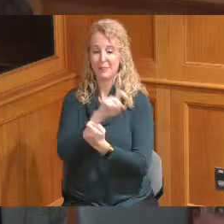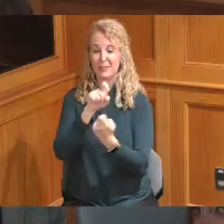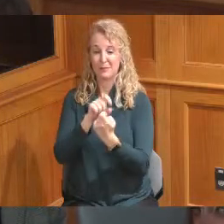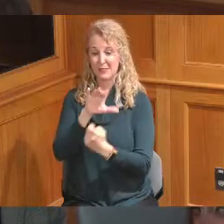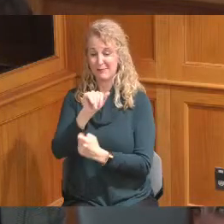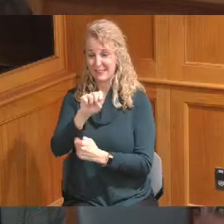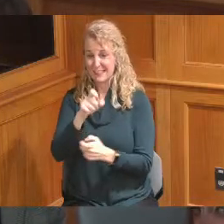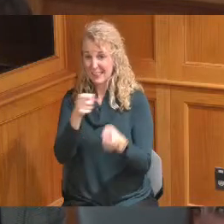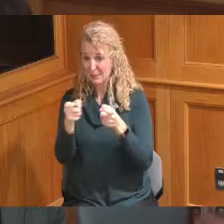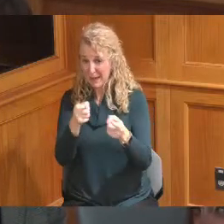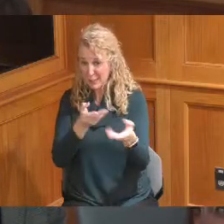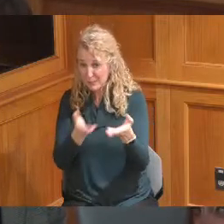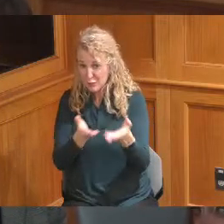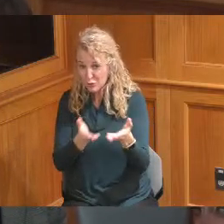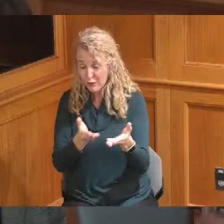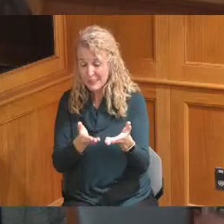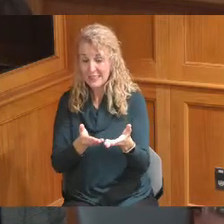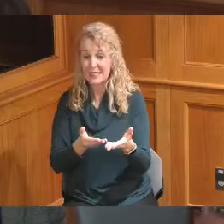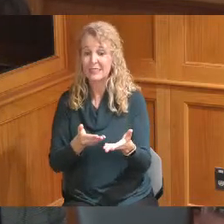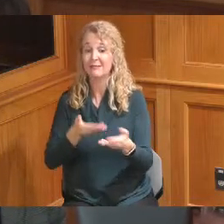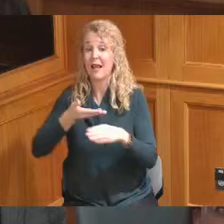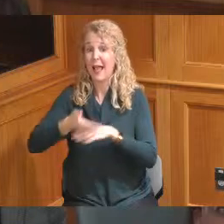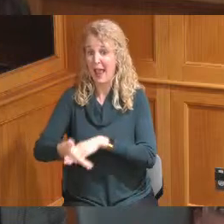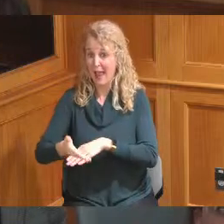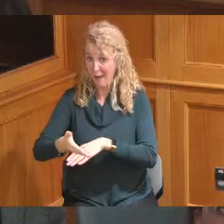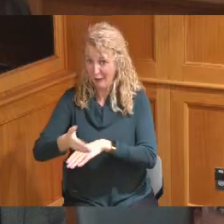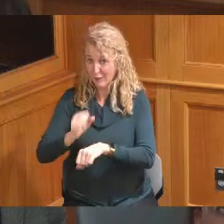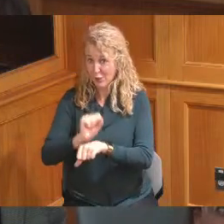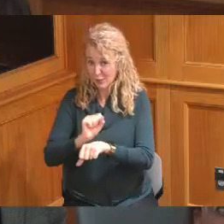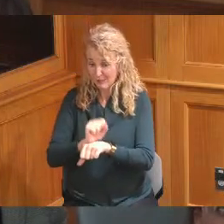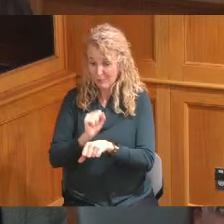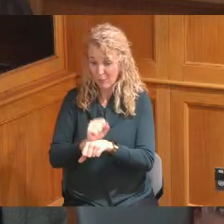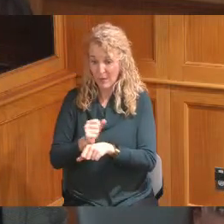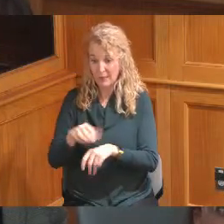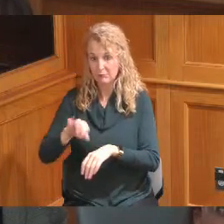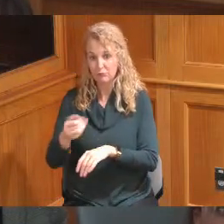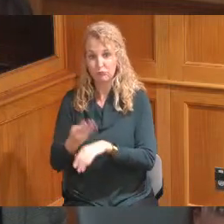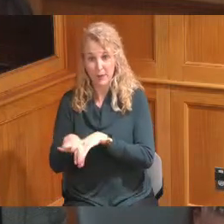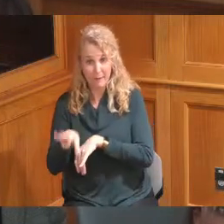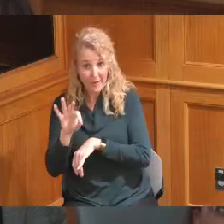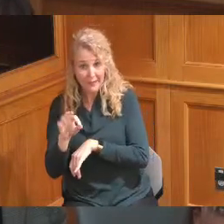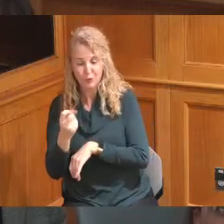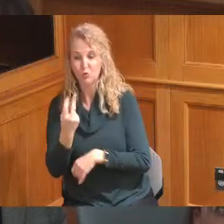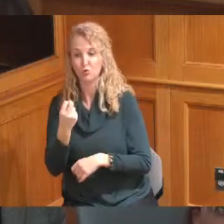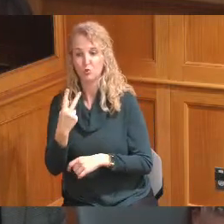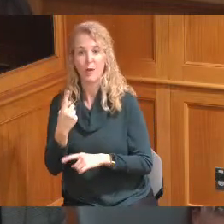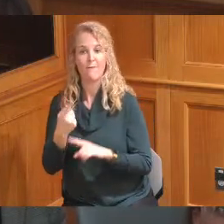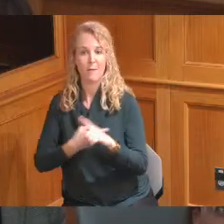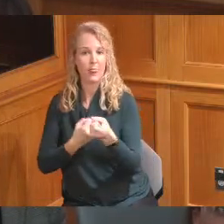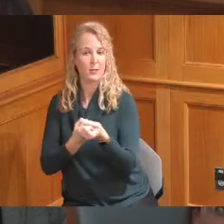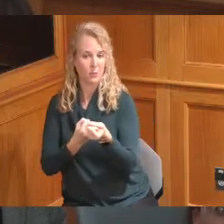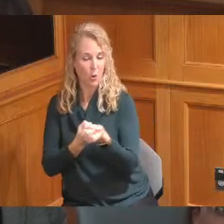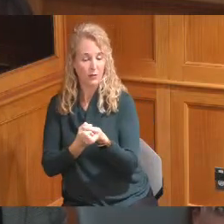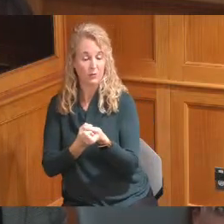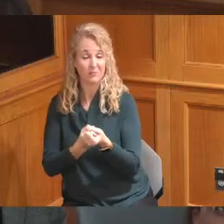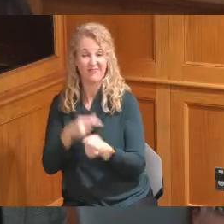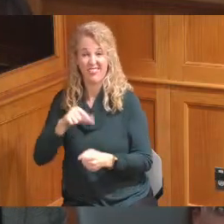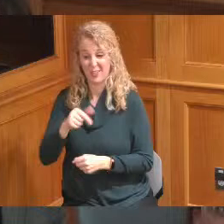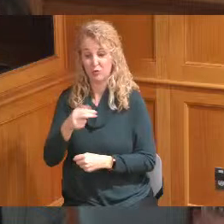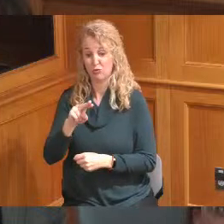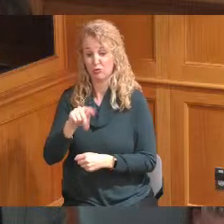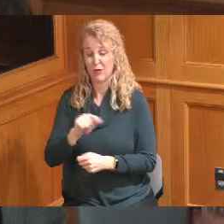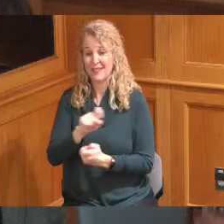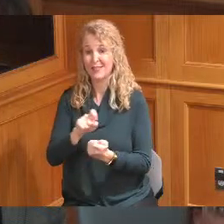supportive services, and after employment, receive 12 months of follow-up services for success. This grant will specifically support